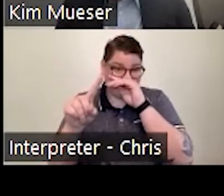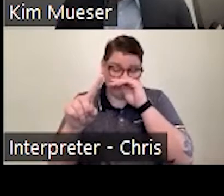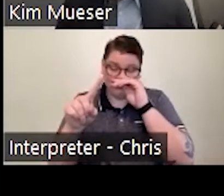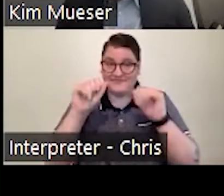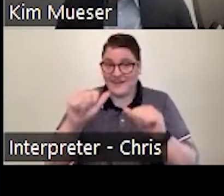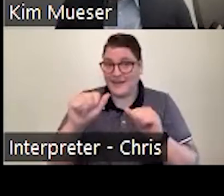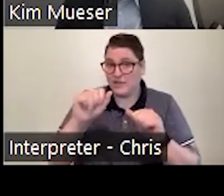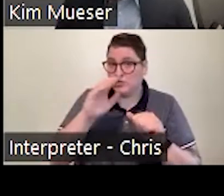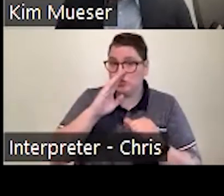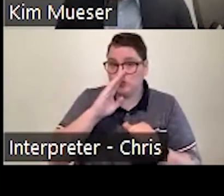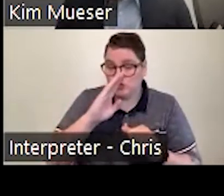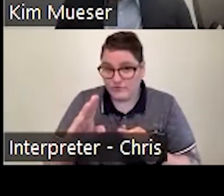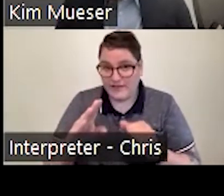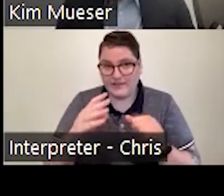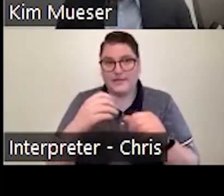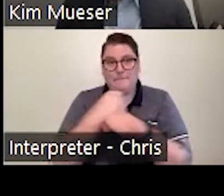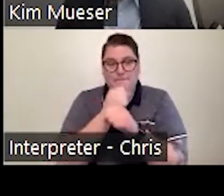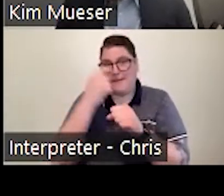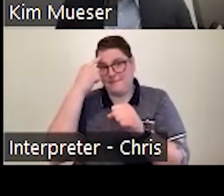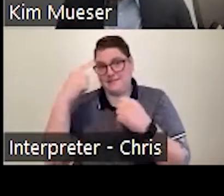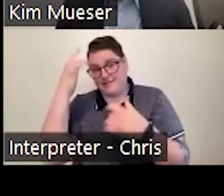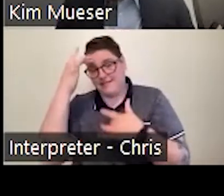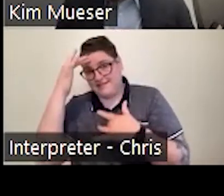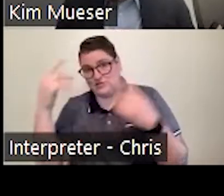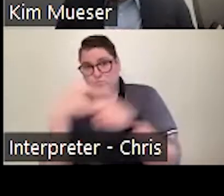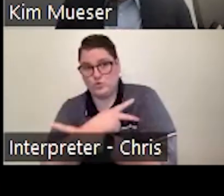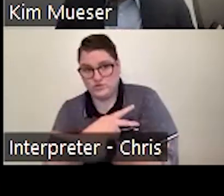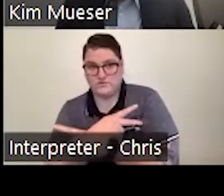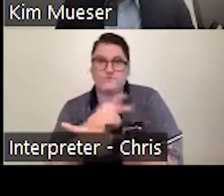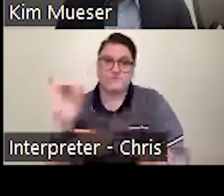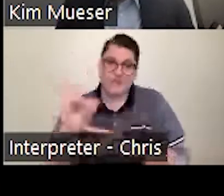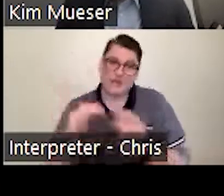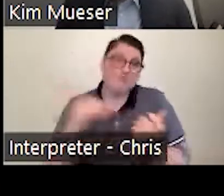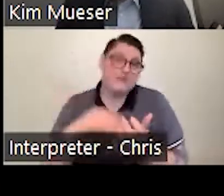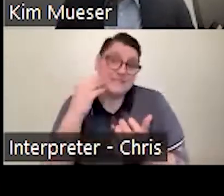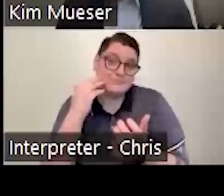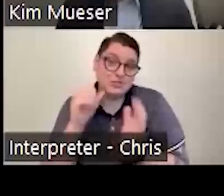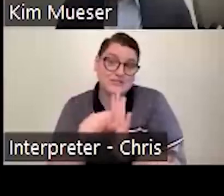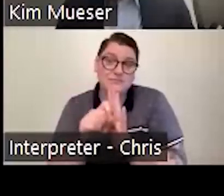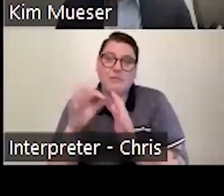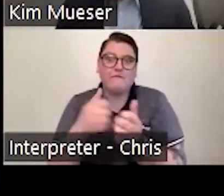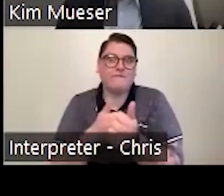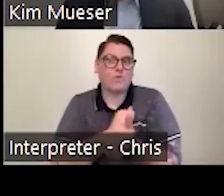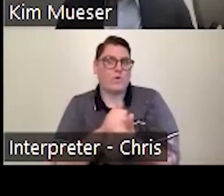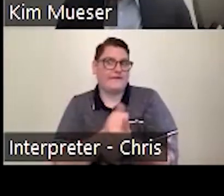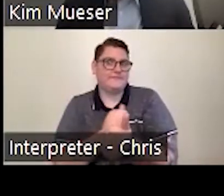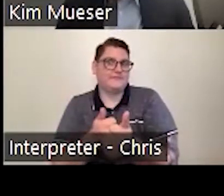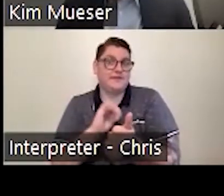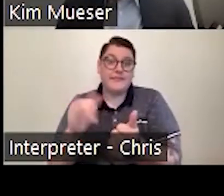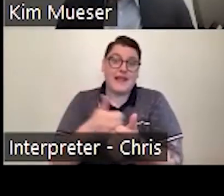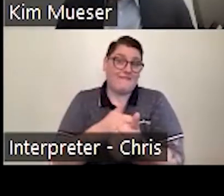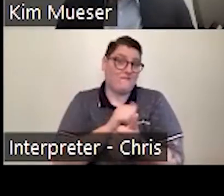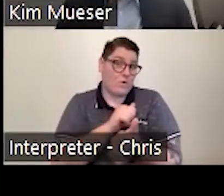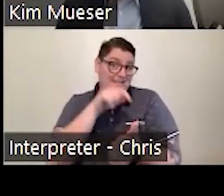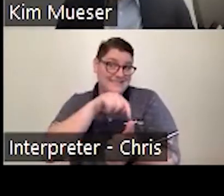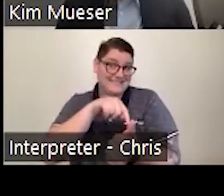directly worsen the course of serious mental illness through symptoms like re-experiencing symptoms and avoidance, which would lead to